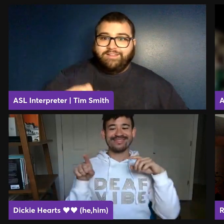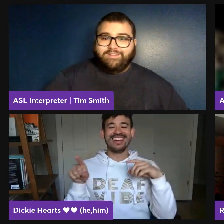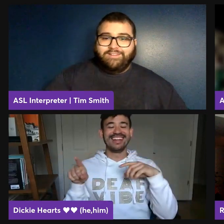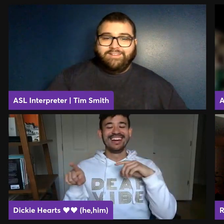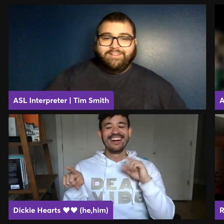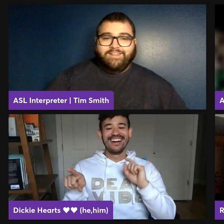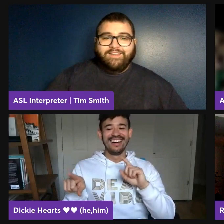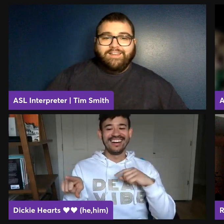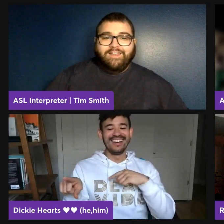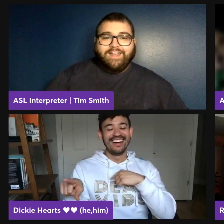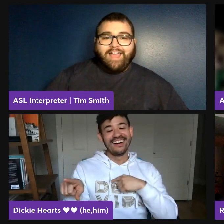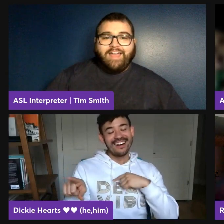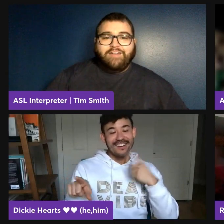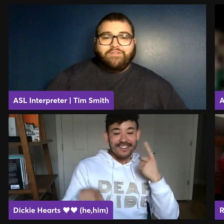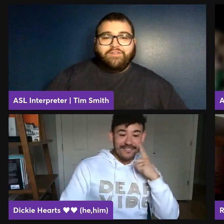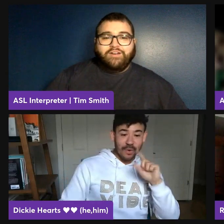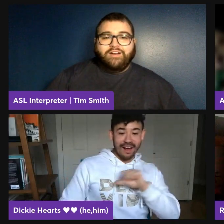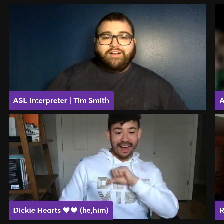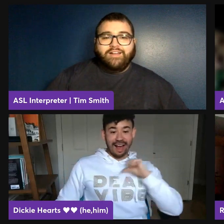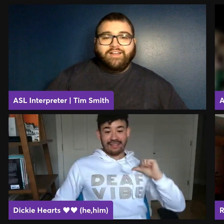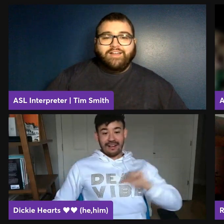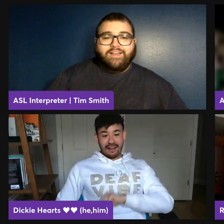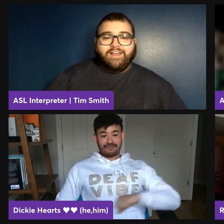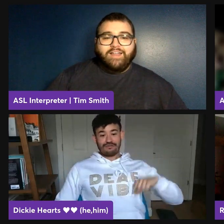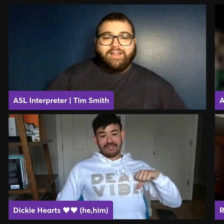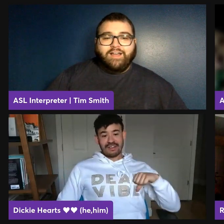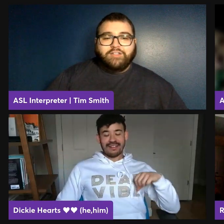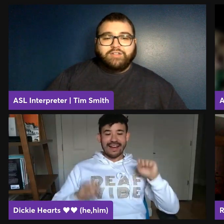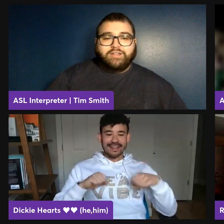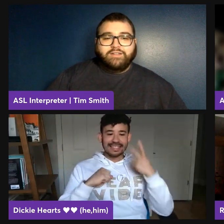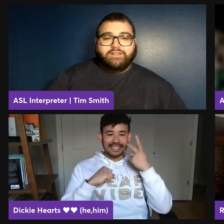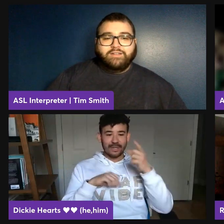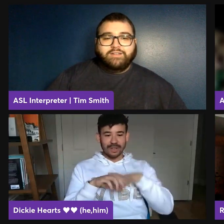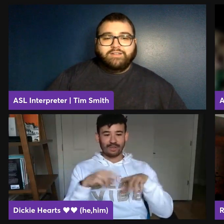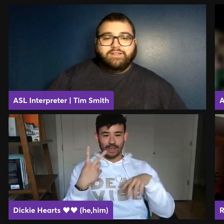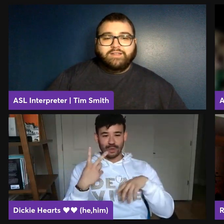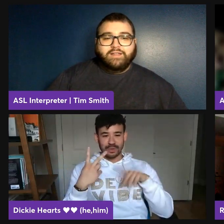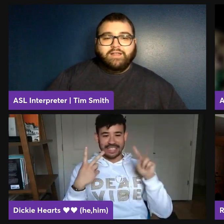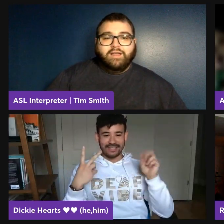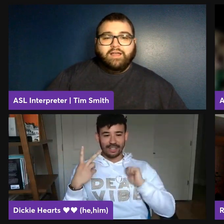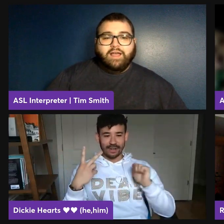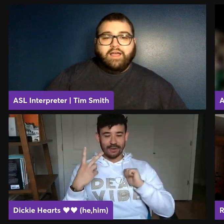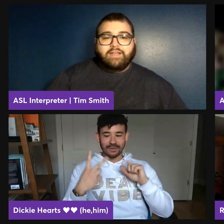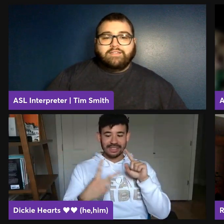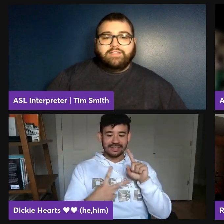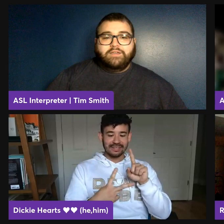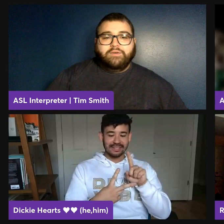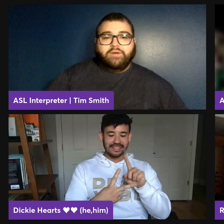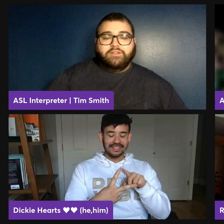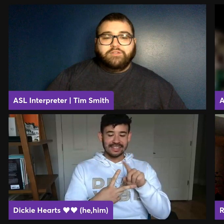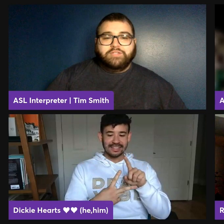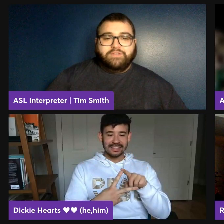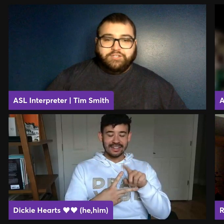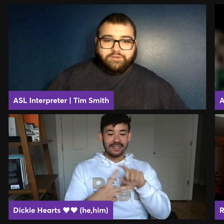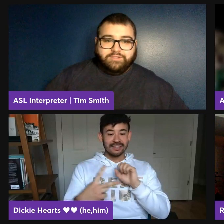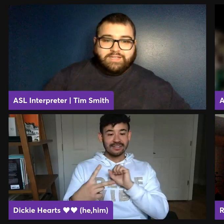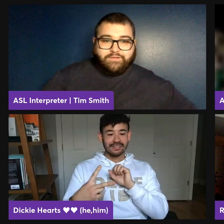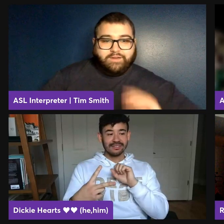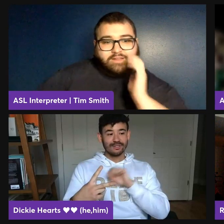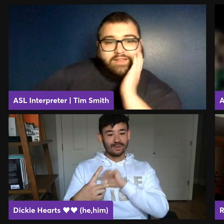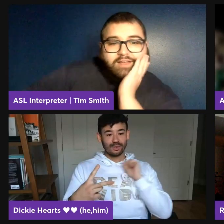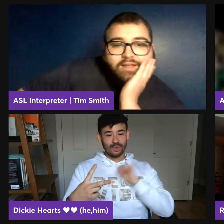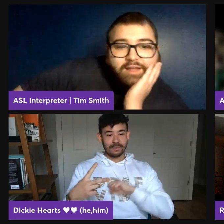3. And for Alejandra, I could see you on 2 TV